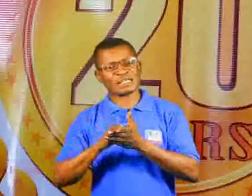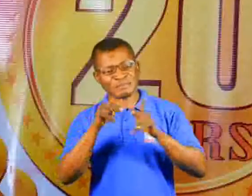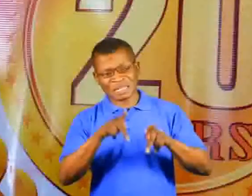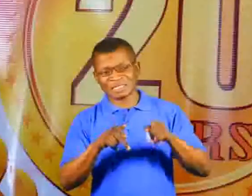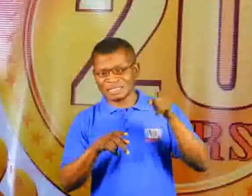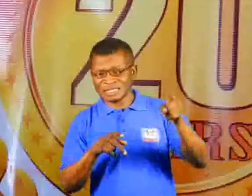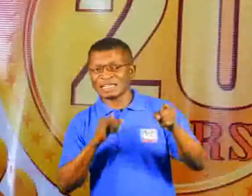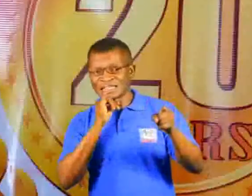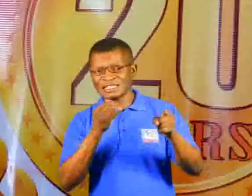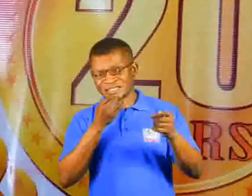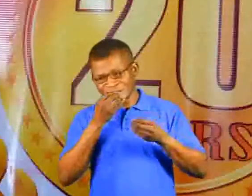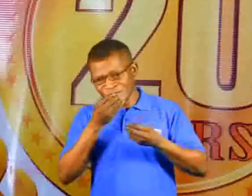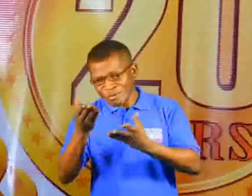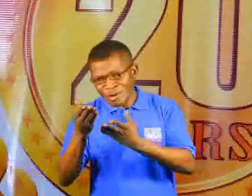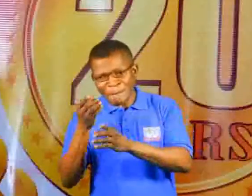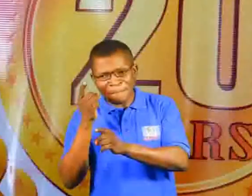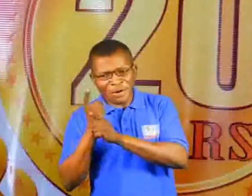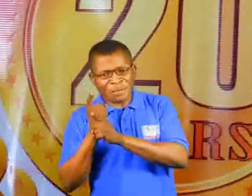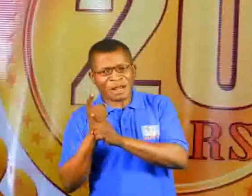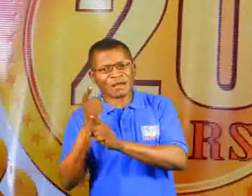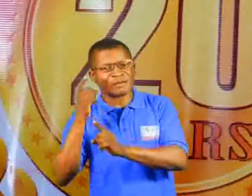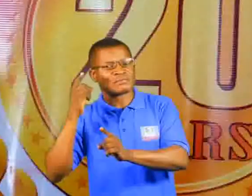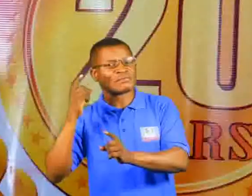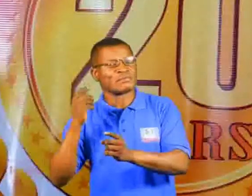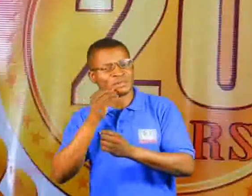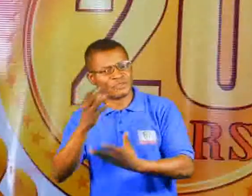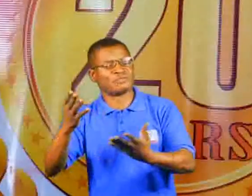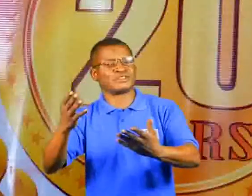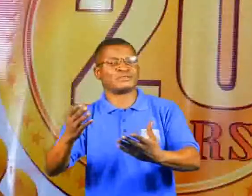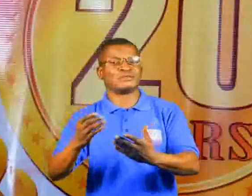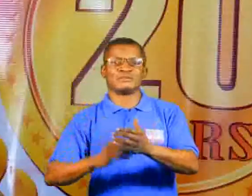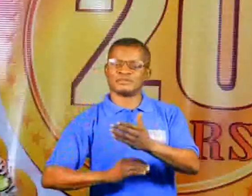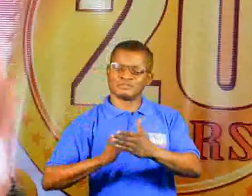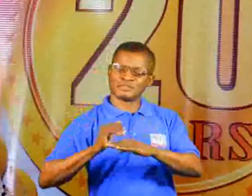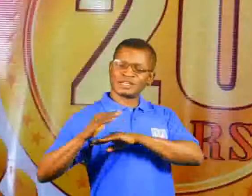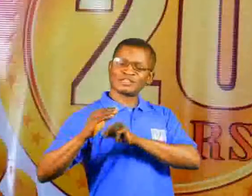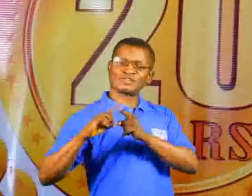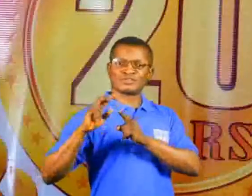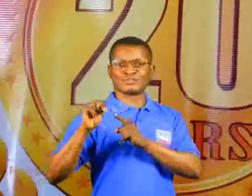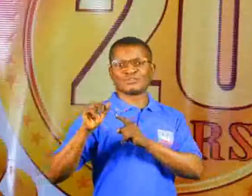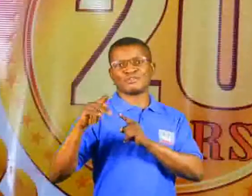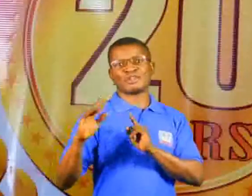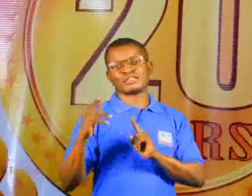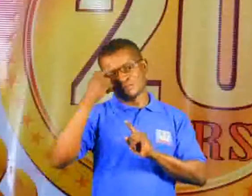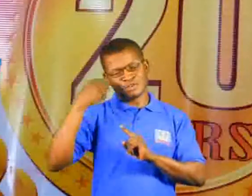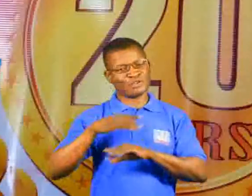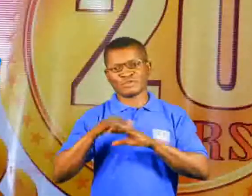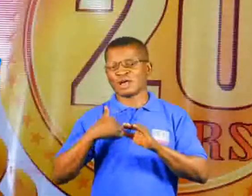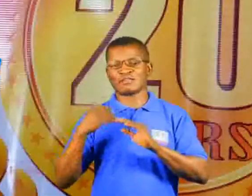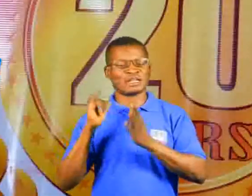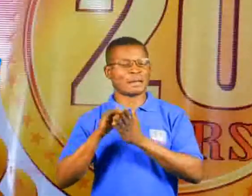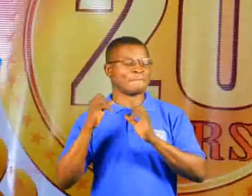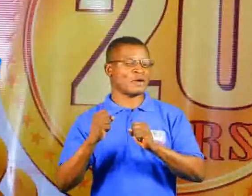person at the other end is telling us is giving us the right information. So we just forward to NAPTIP because we don't have the